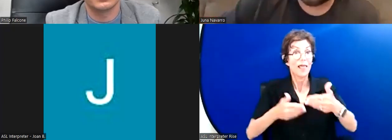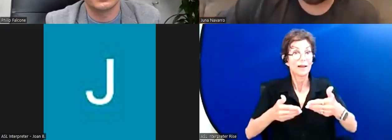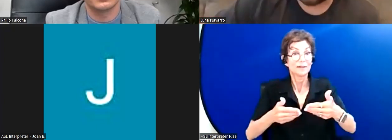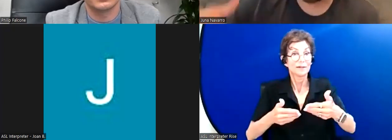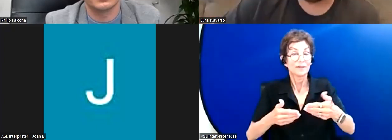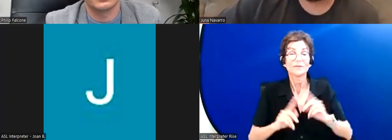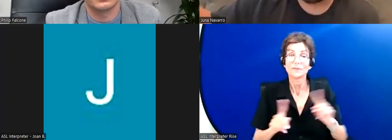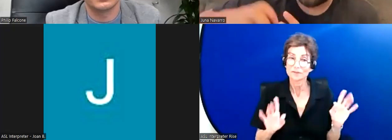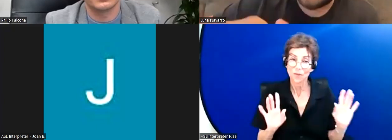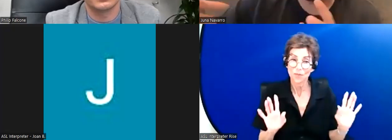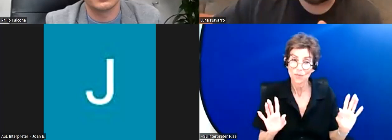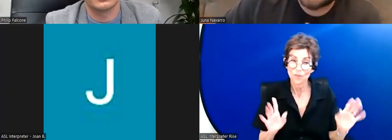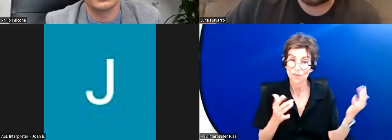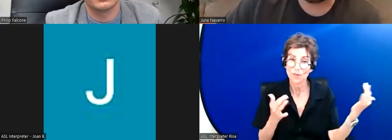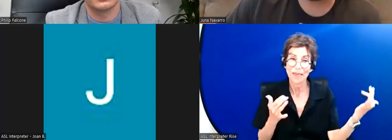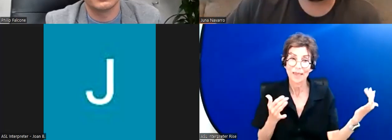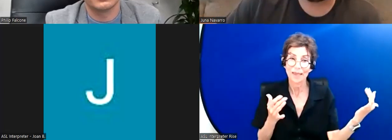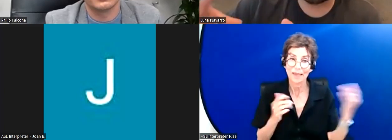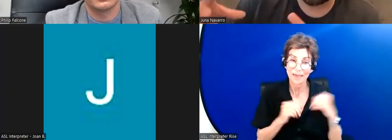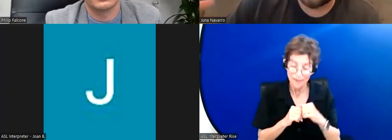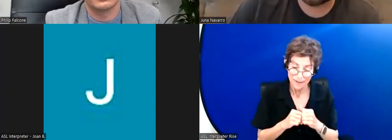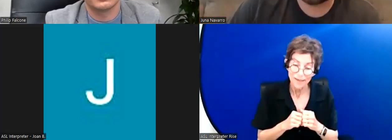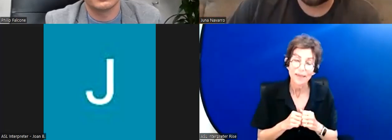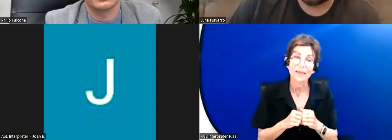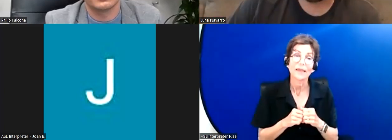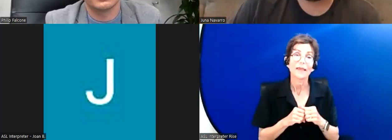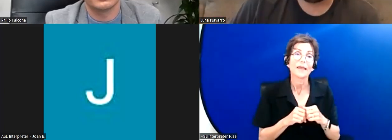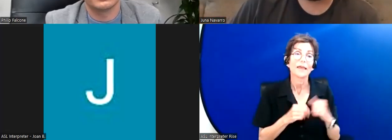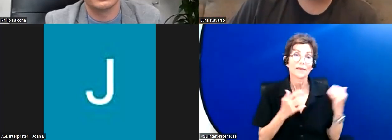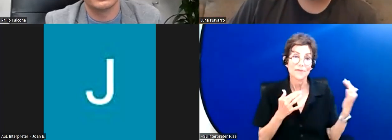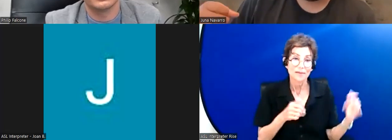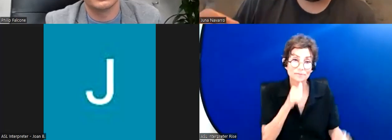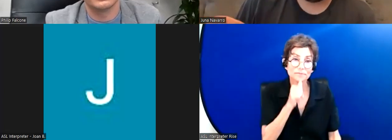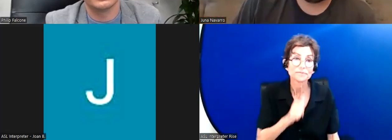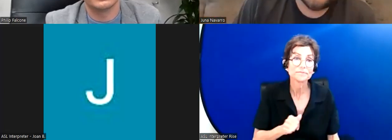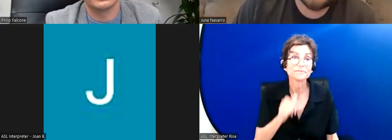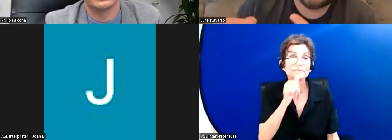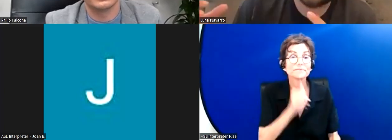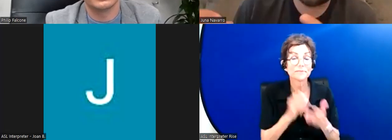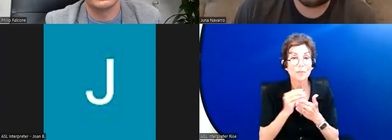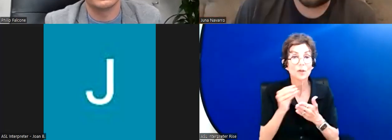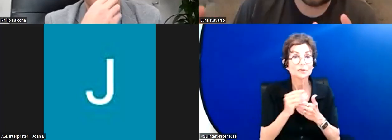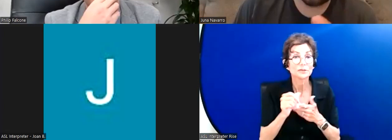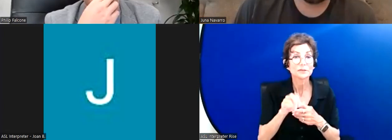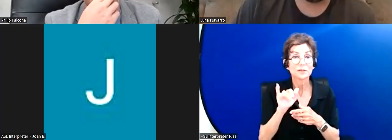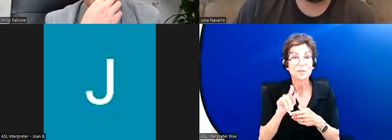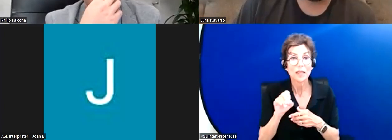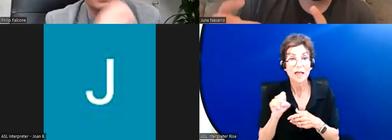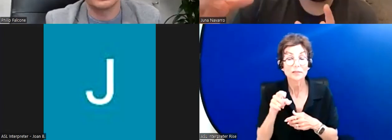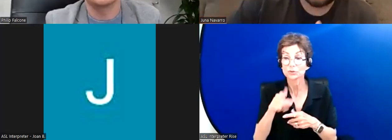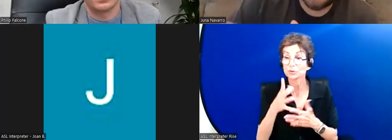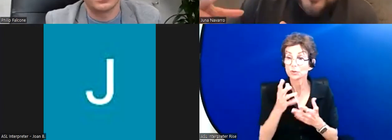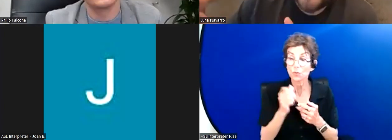just, pace it out, give some space to purchase the supplies. And if you need to rent a lift or scaffold,